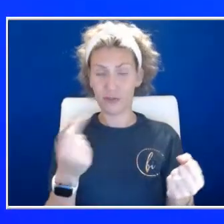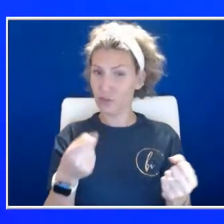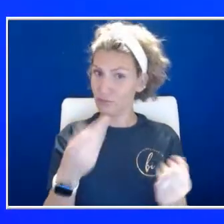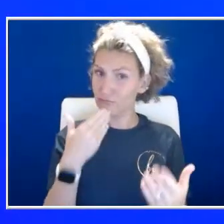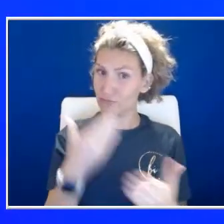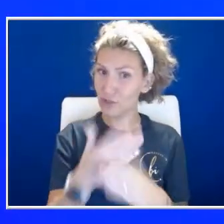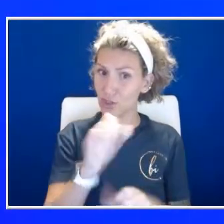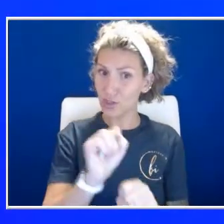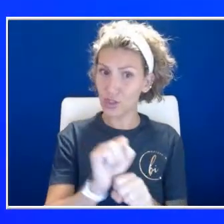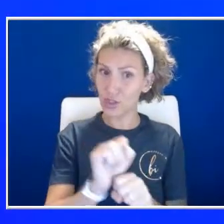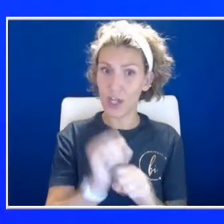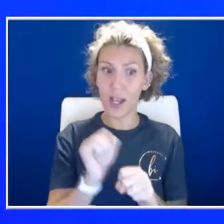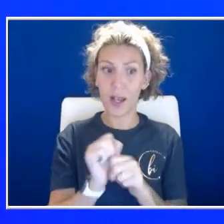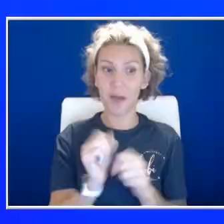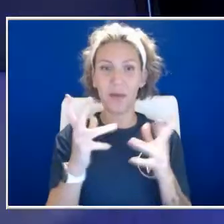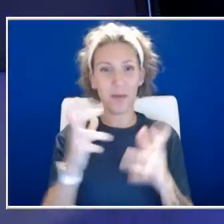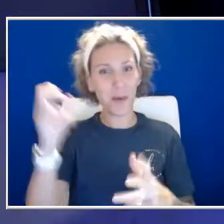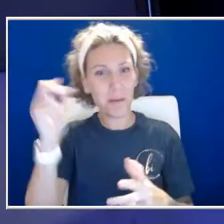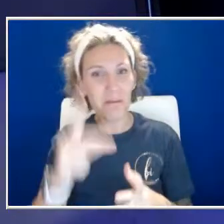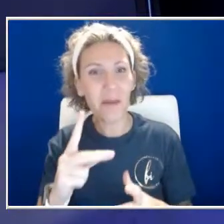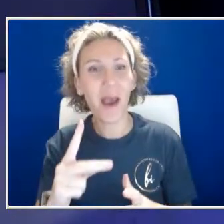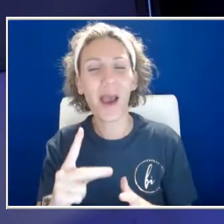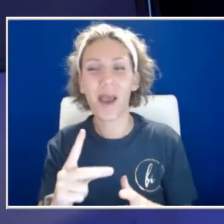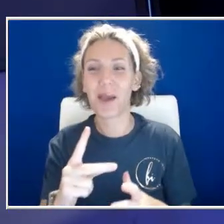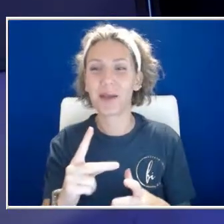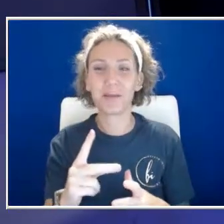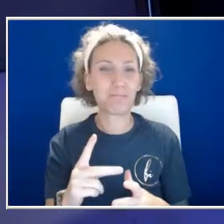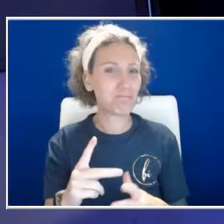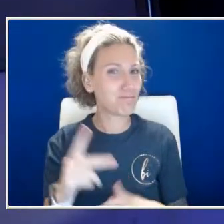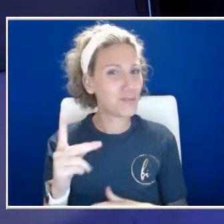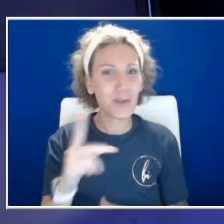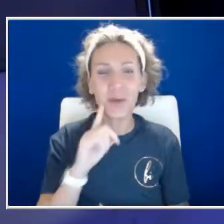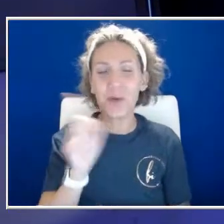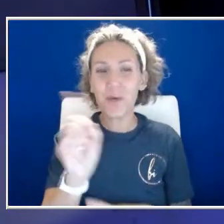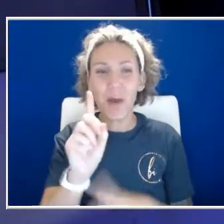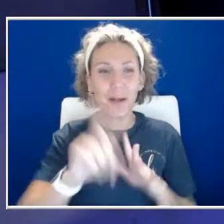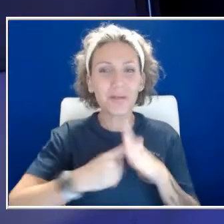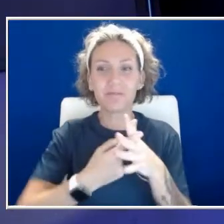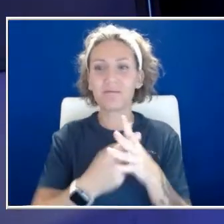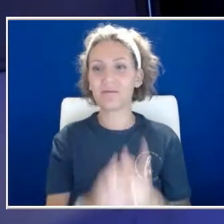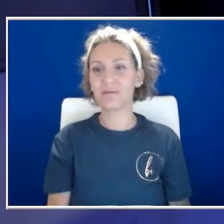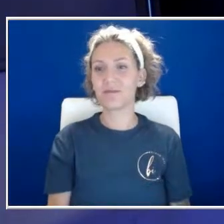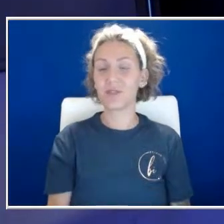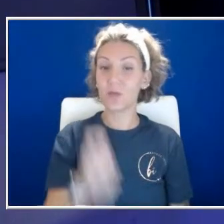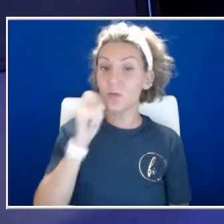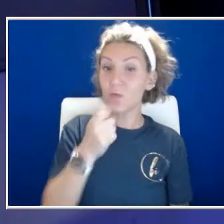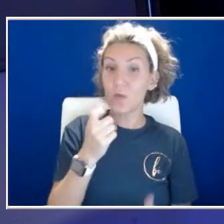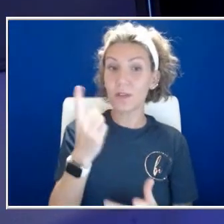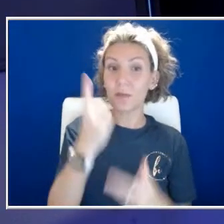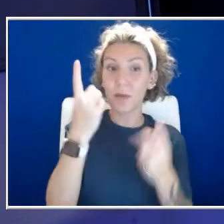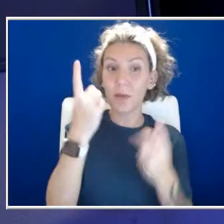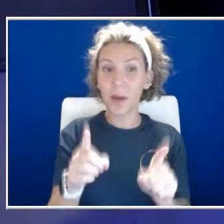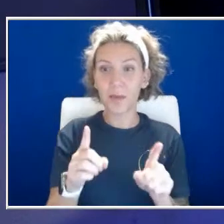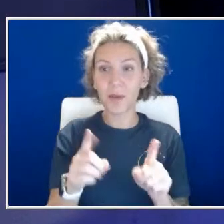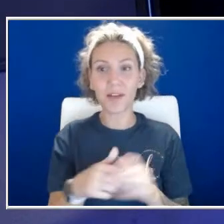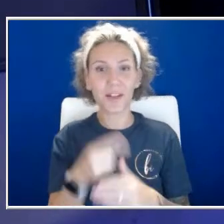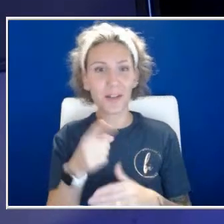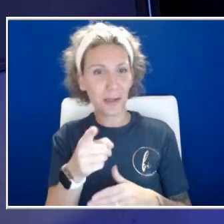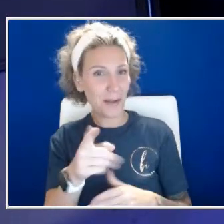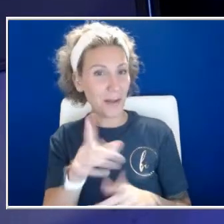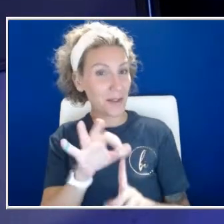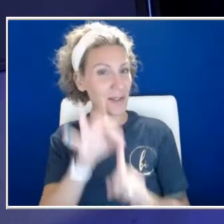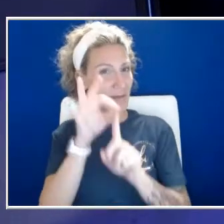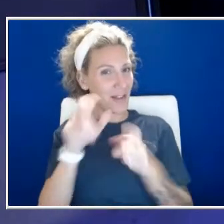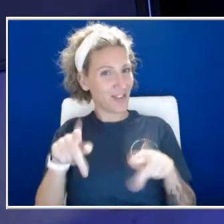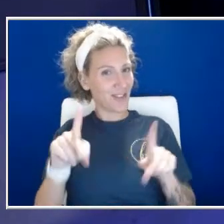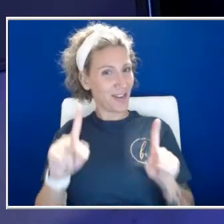her to be back at that. Back to where she was. Okay, something very cool though that happened to you. You got a special opportunity out at